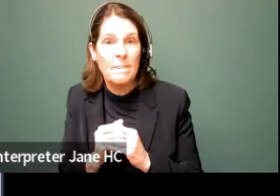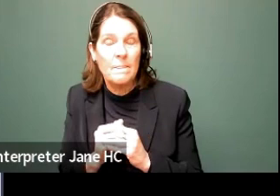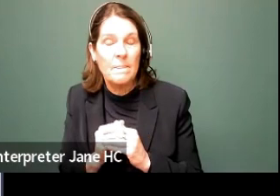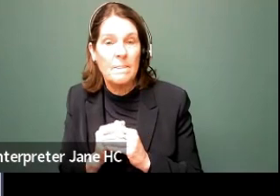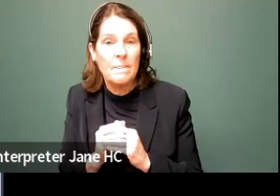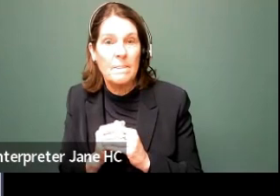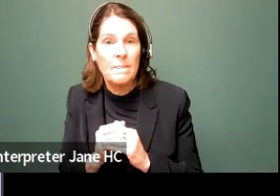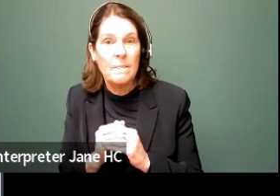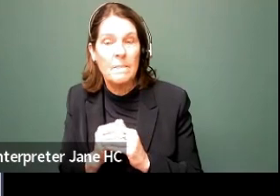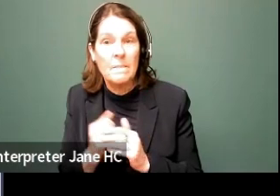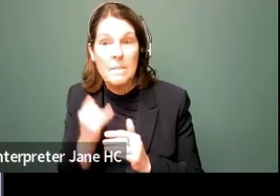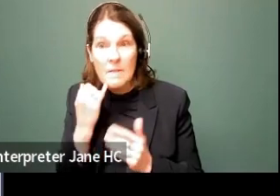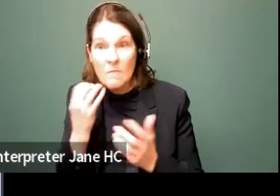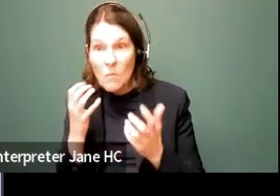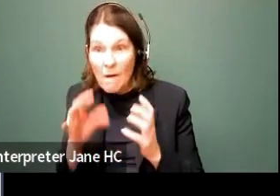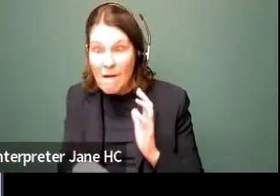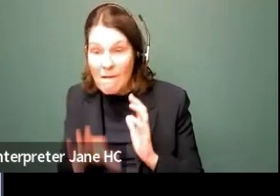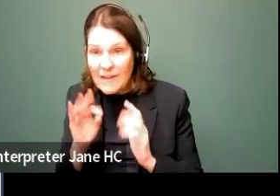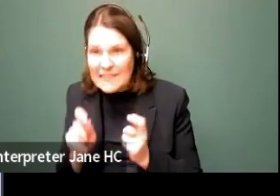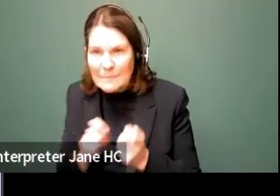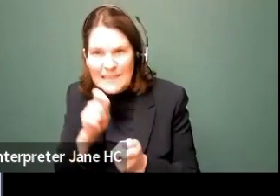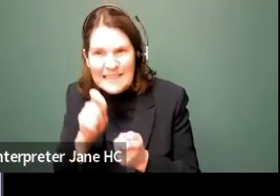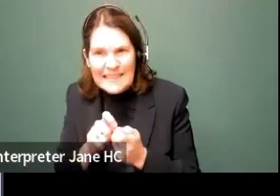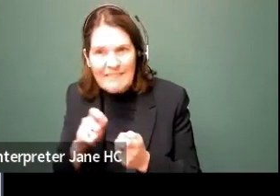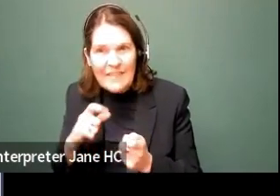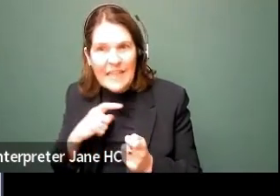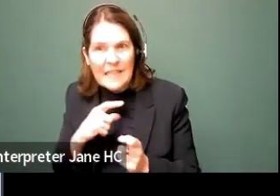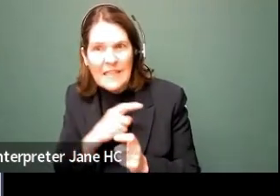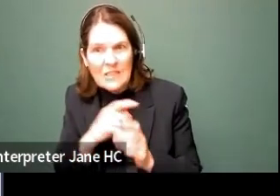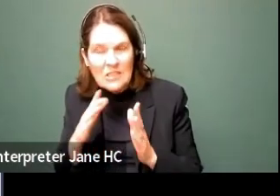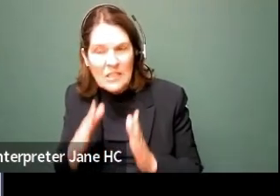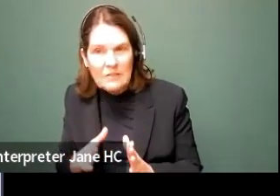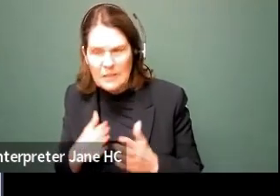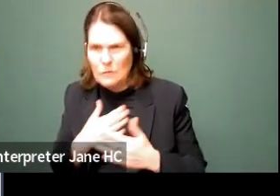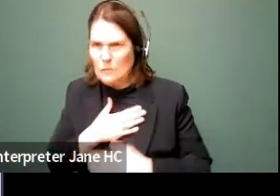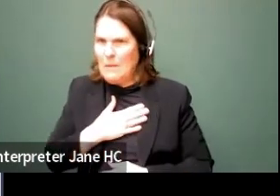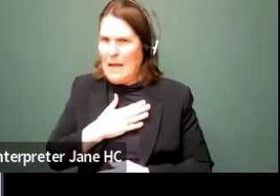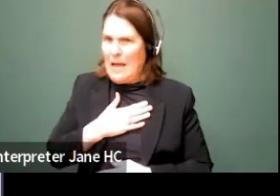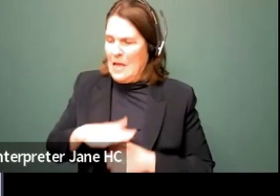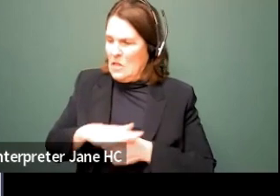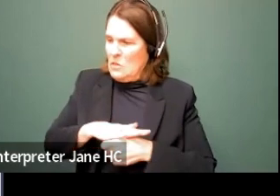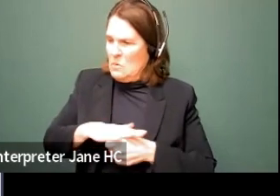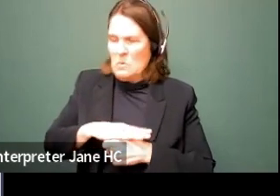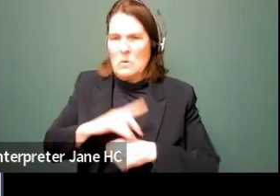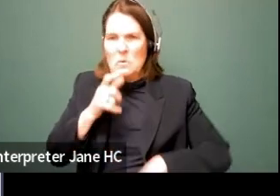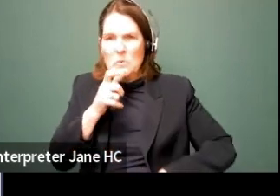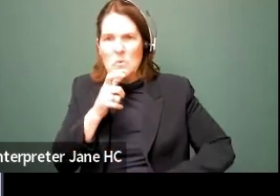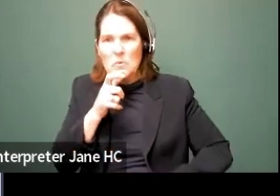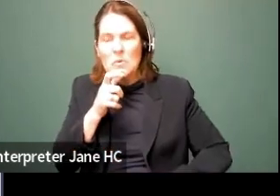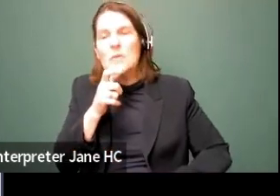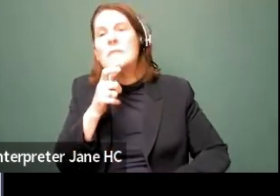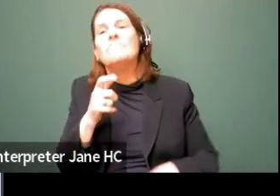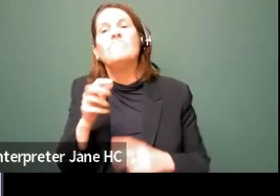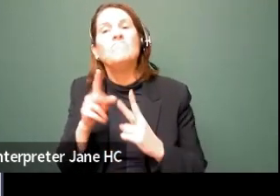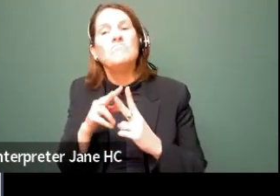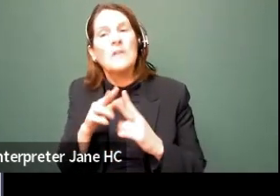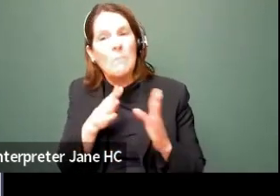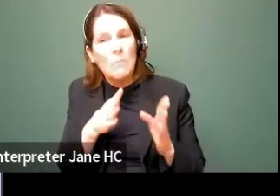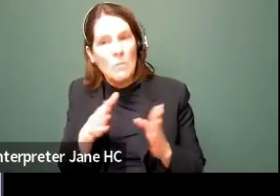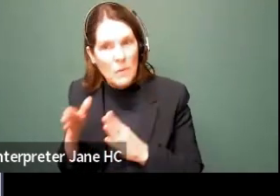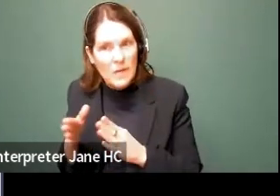find a particular legislator, such as your local legislator, there's a couple ways to do